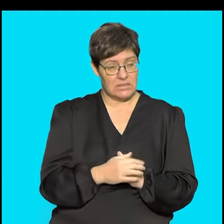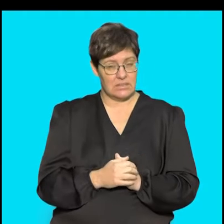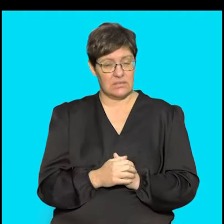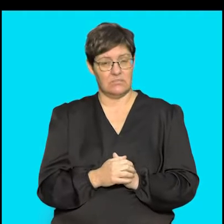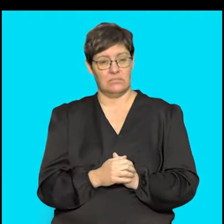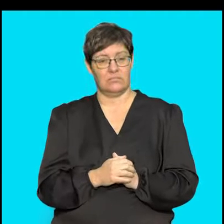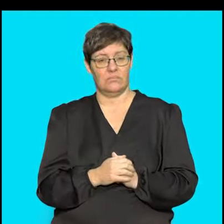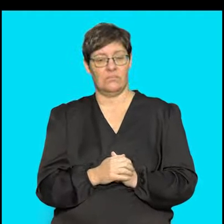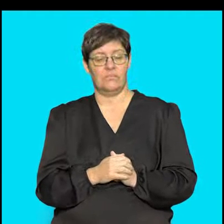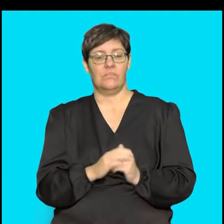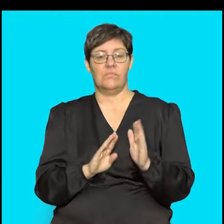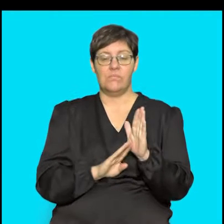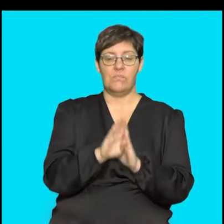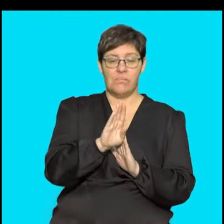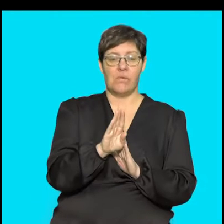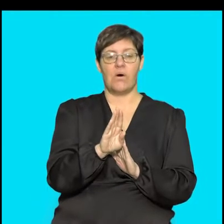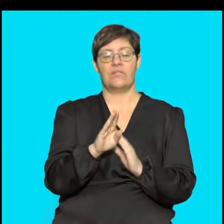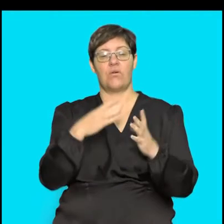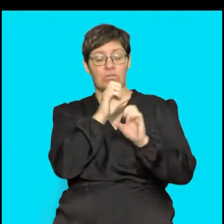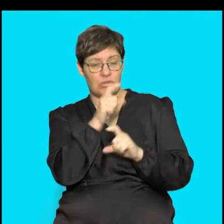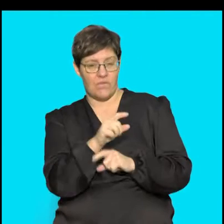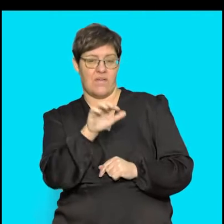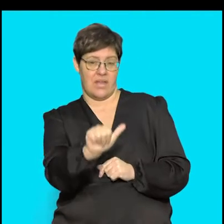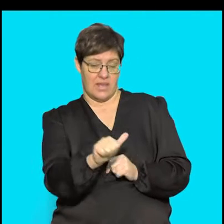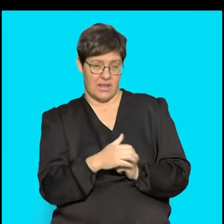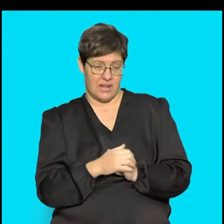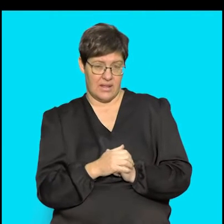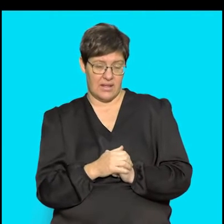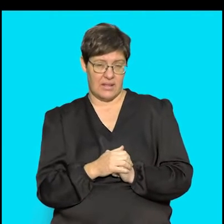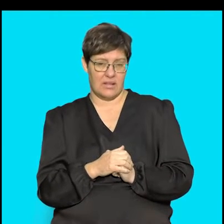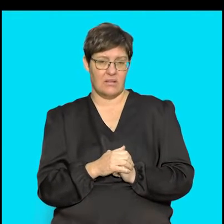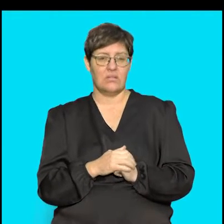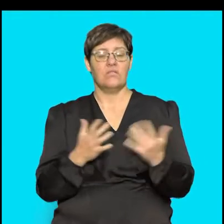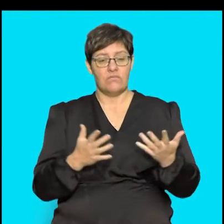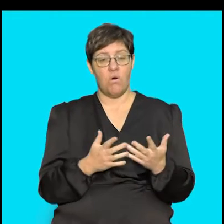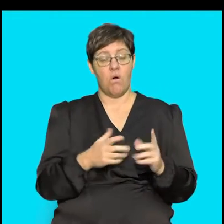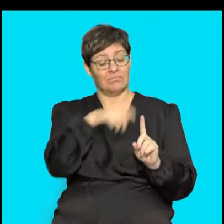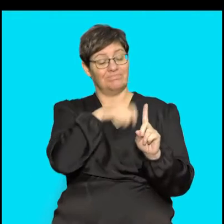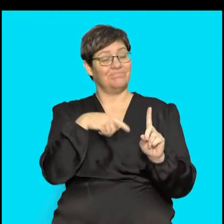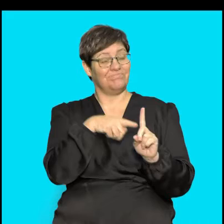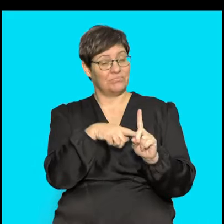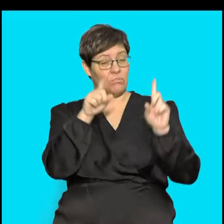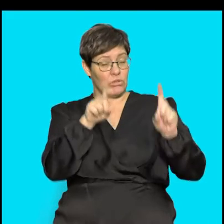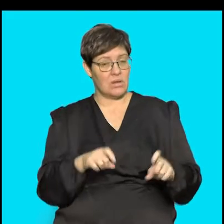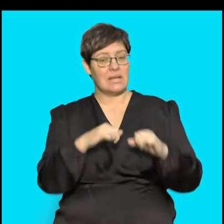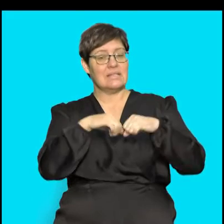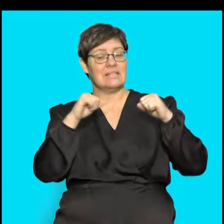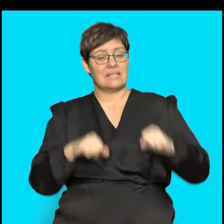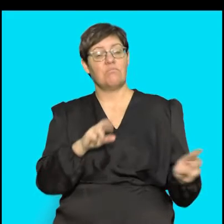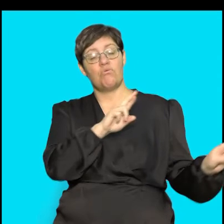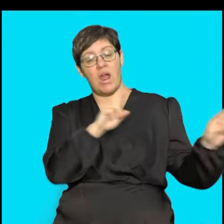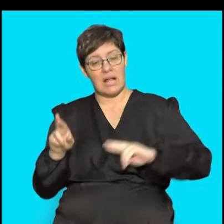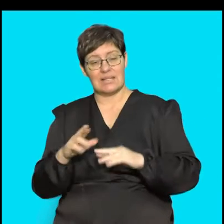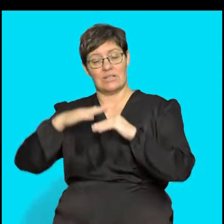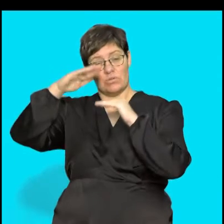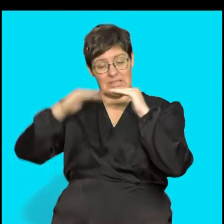is an increase in the concentration of A, and according to Le Chatelier, the system